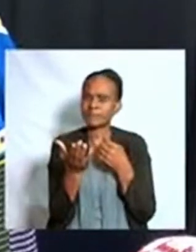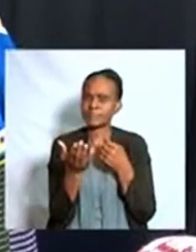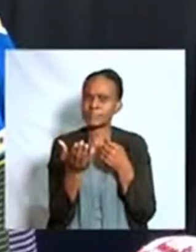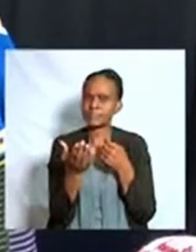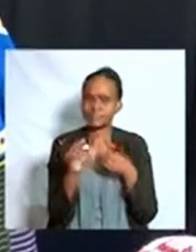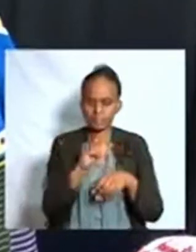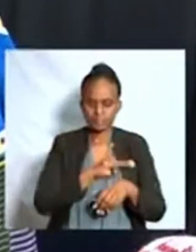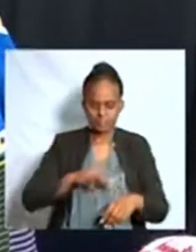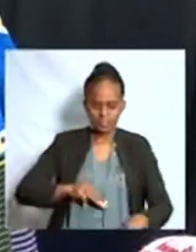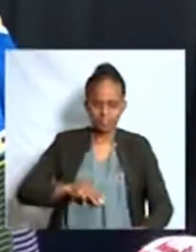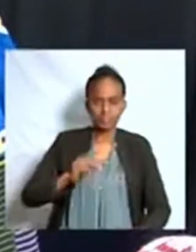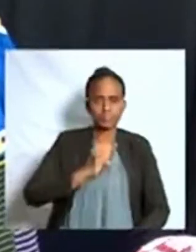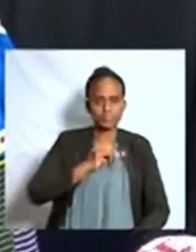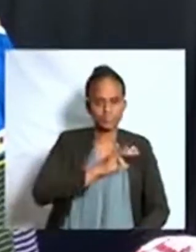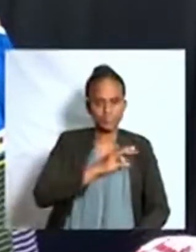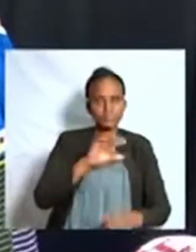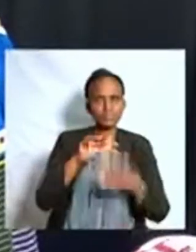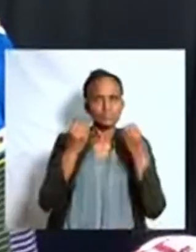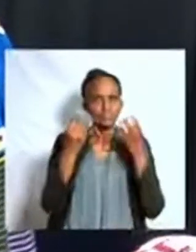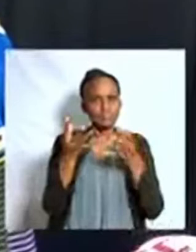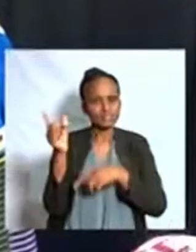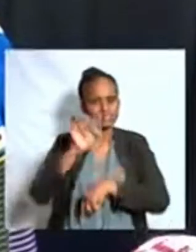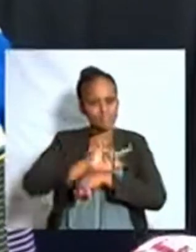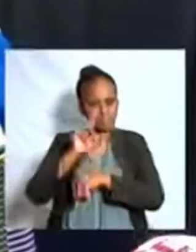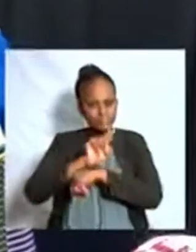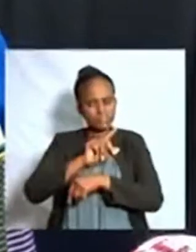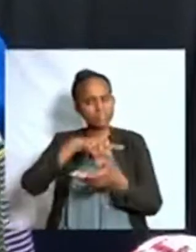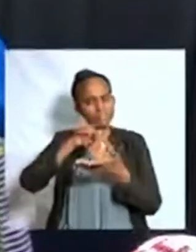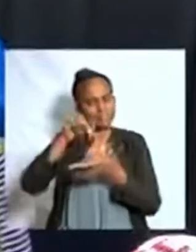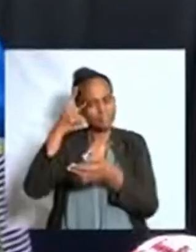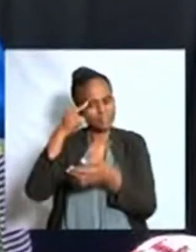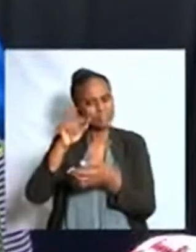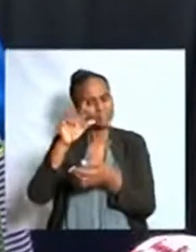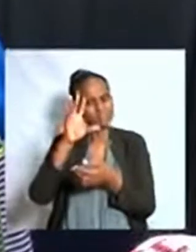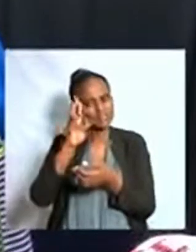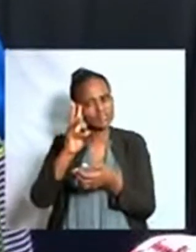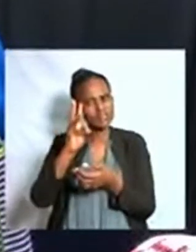members of staff, and for how many days were they being paid for